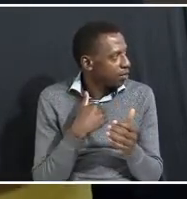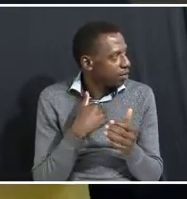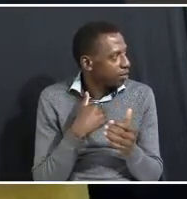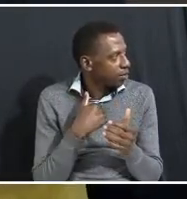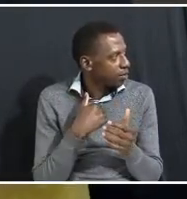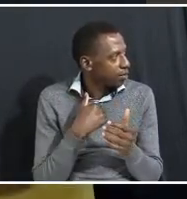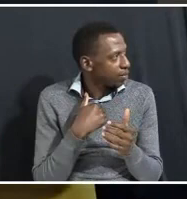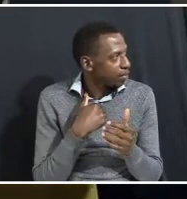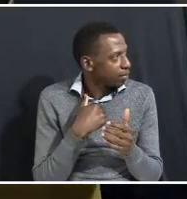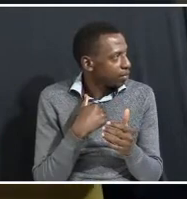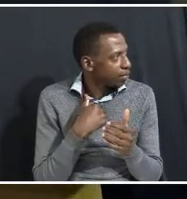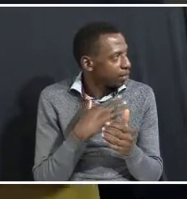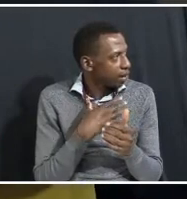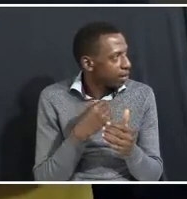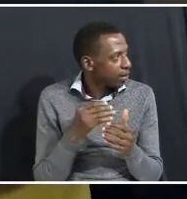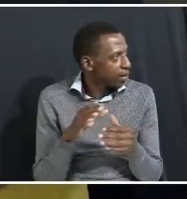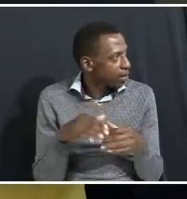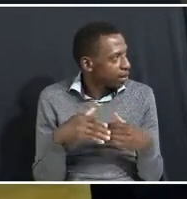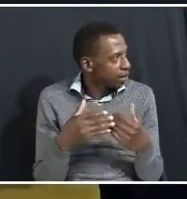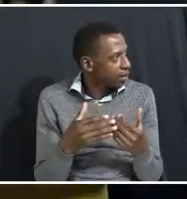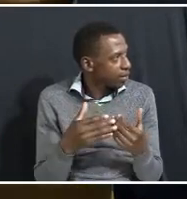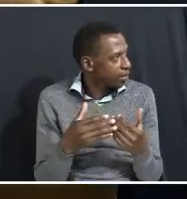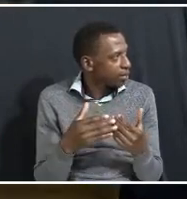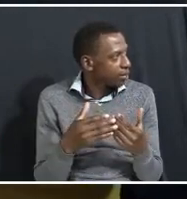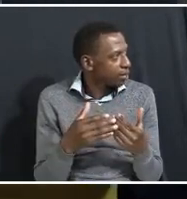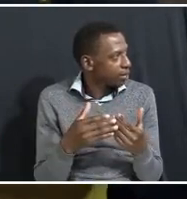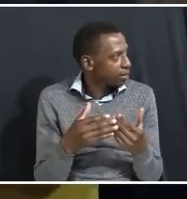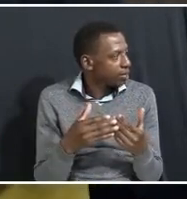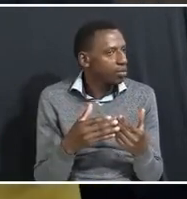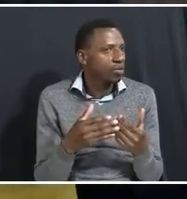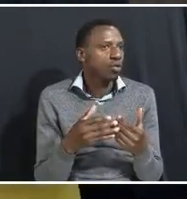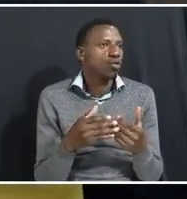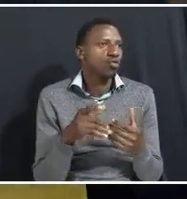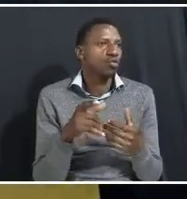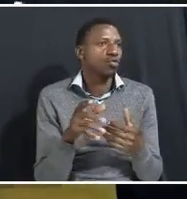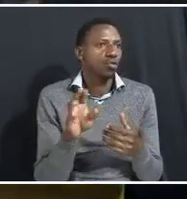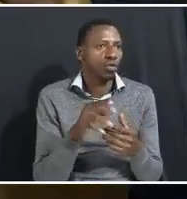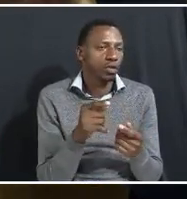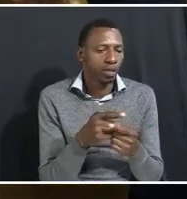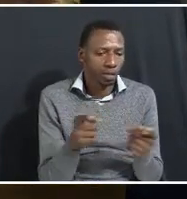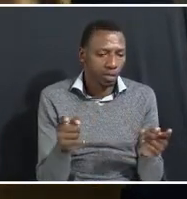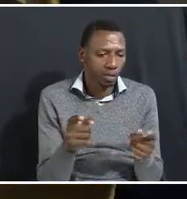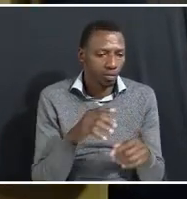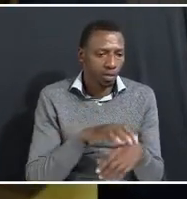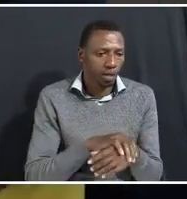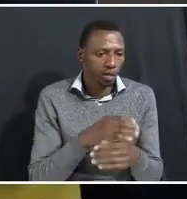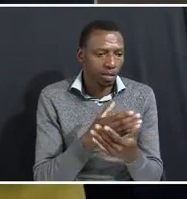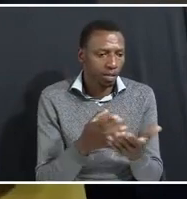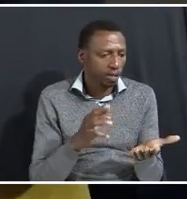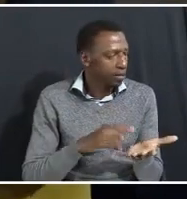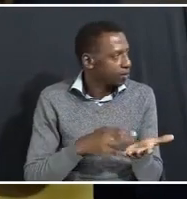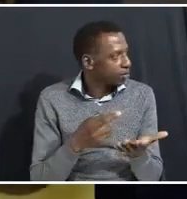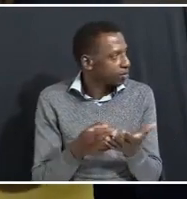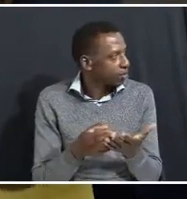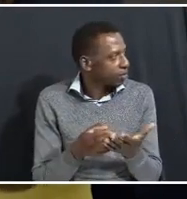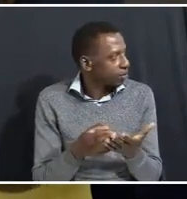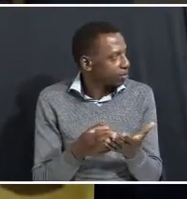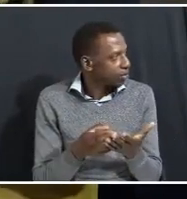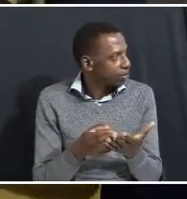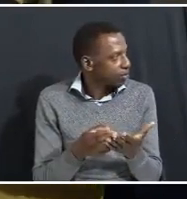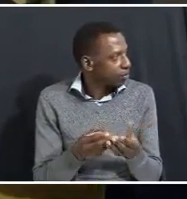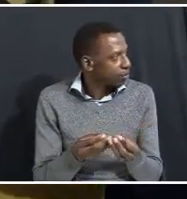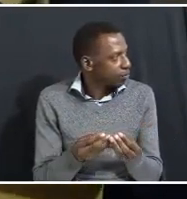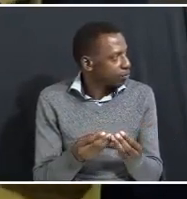do you put in place search mikakati ili muweze kupata hizi resources kudeal na